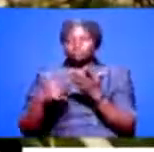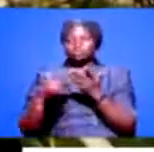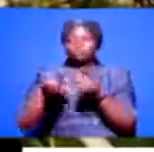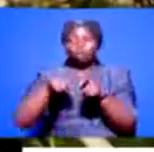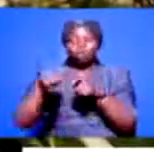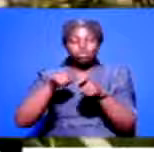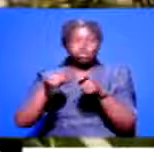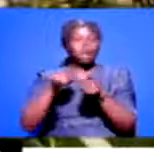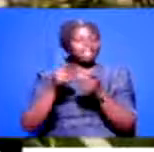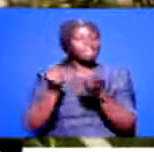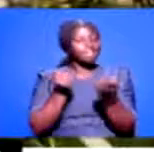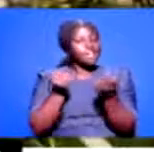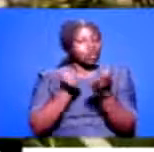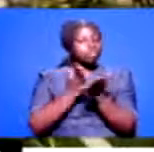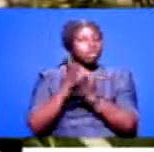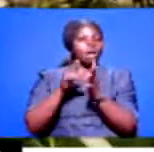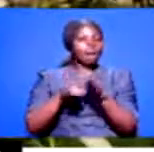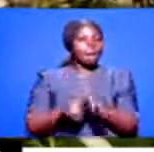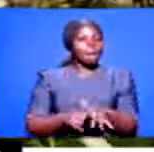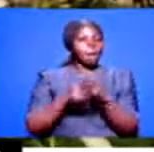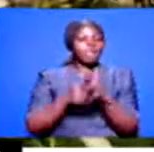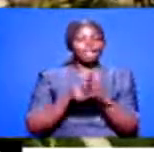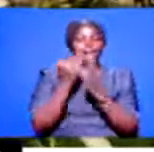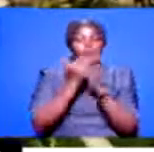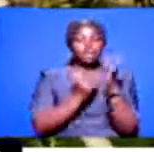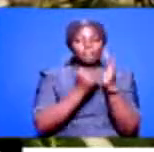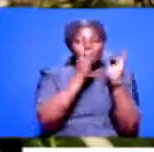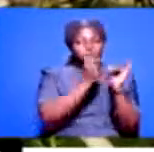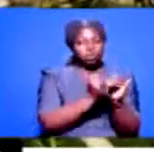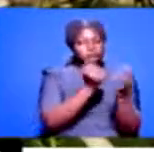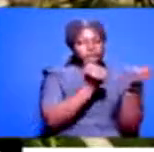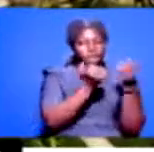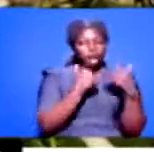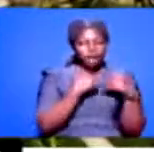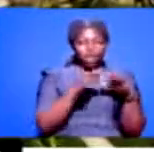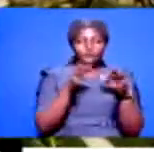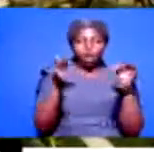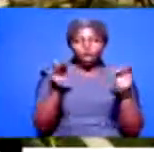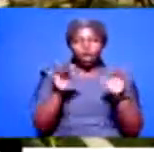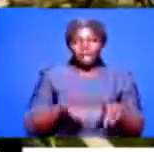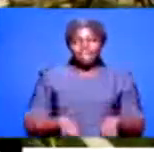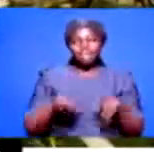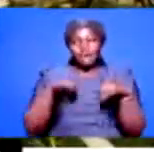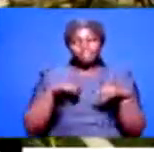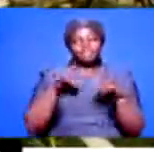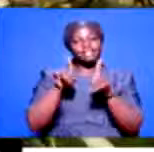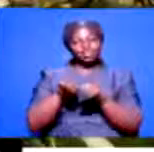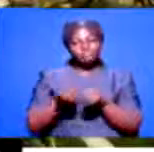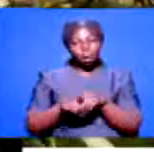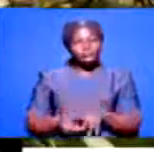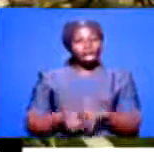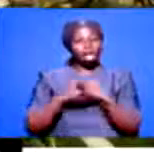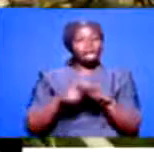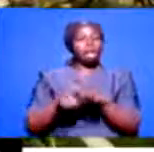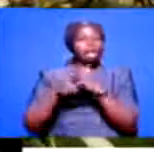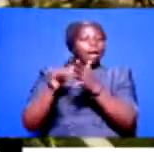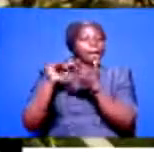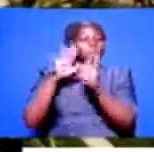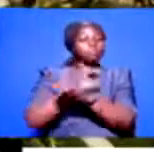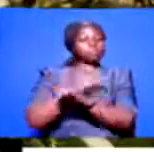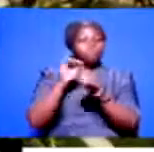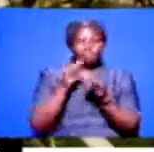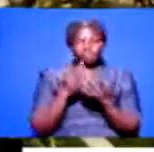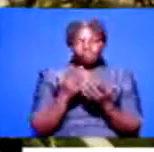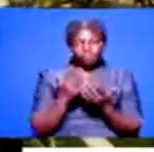maintenance program. So a new vehicle, of course, has got longer life and less maintenance in the formative years of the vehicle. So you can run the vehicle, if you do